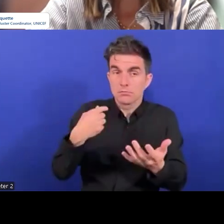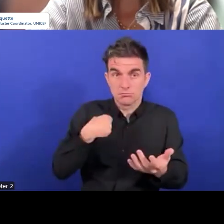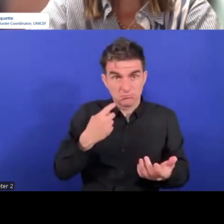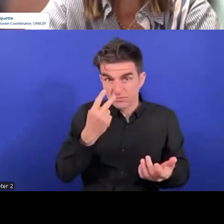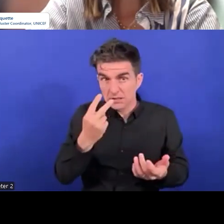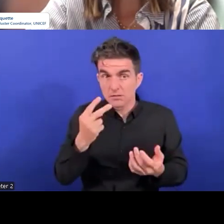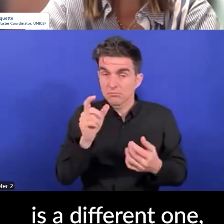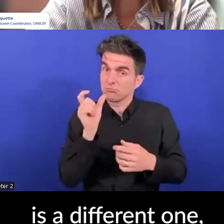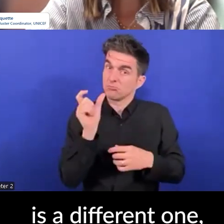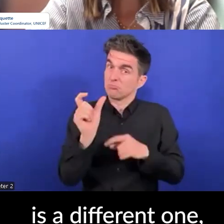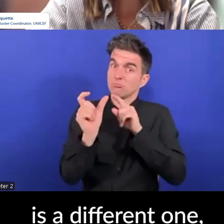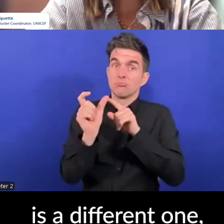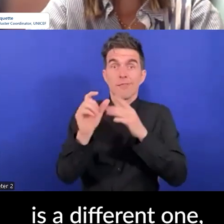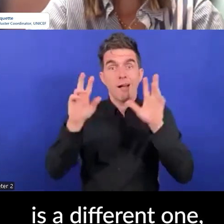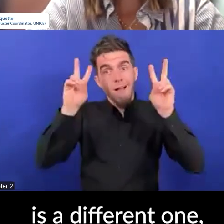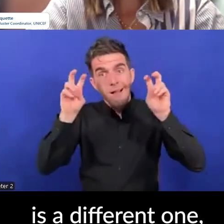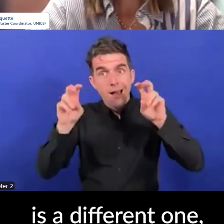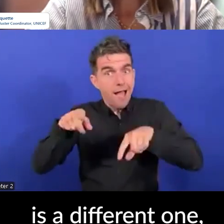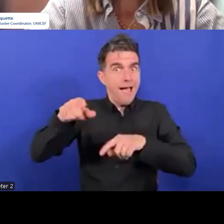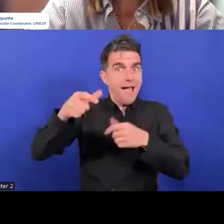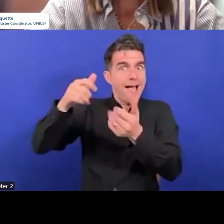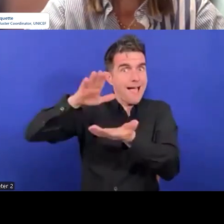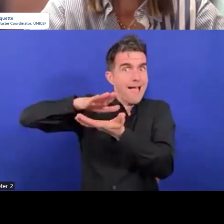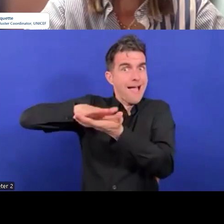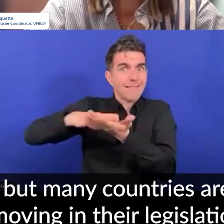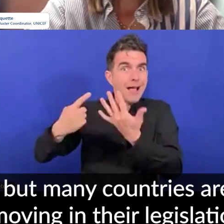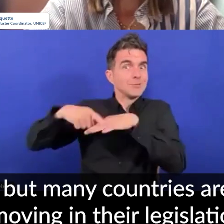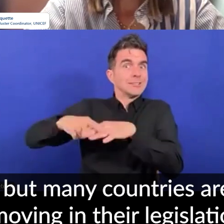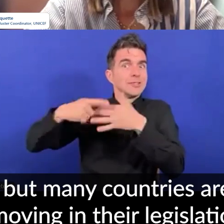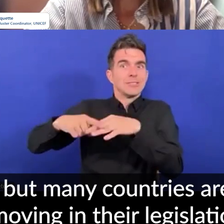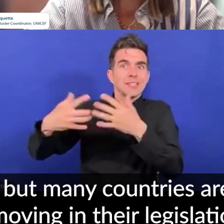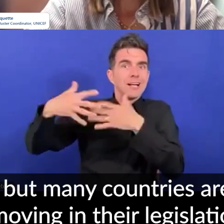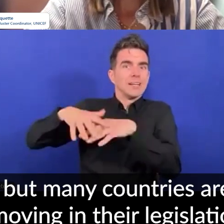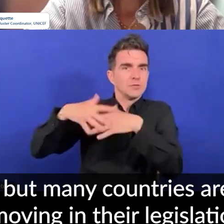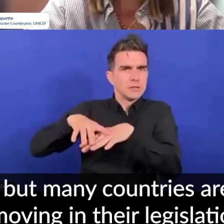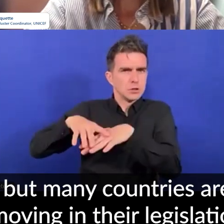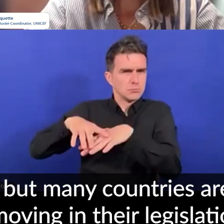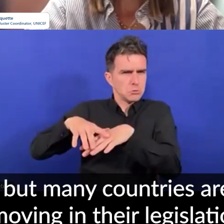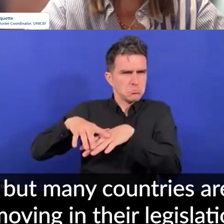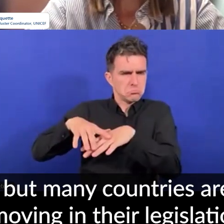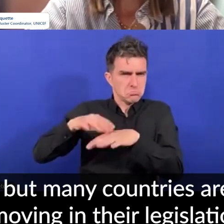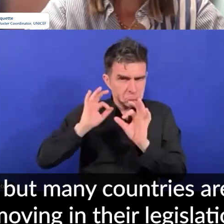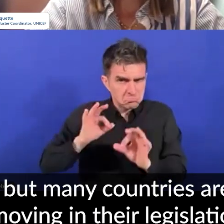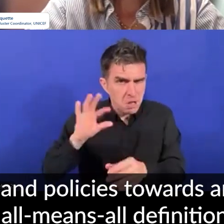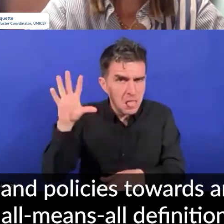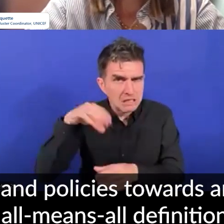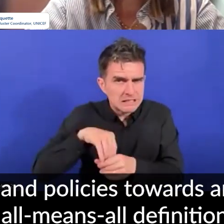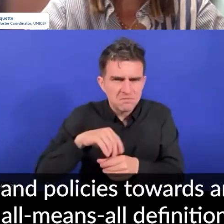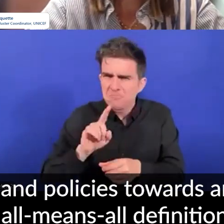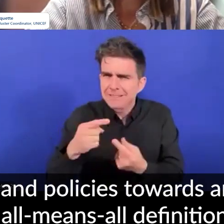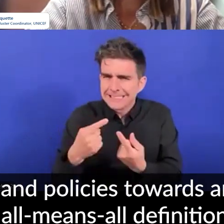inclusion, is a different one. But many countries are moving in their legislation